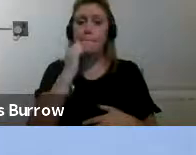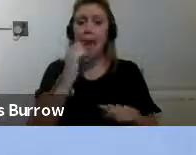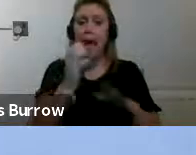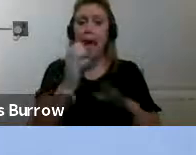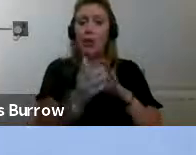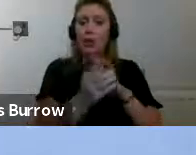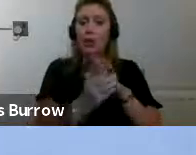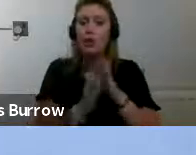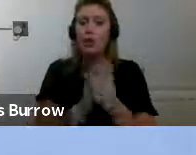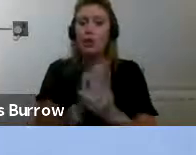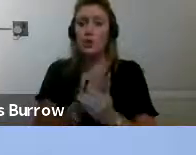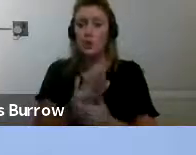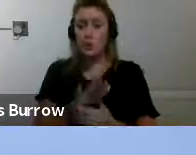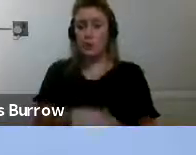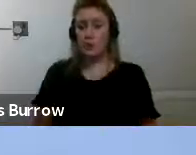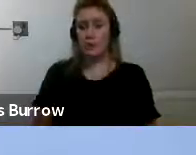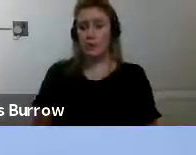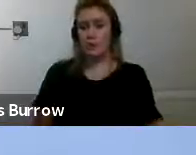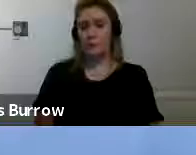Can I go?